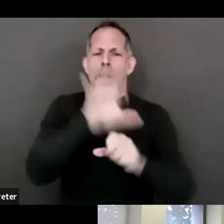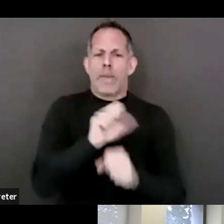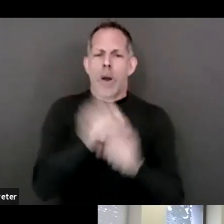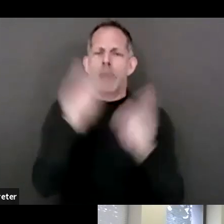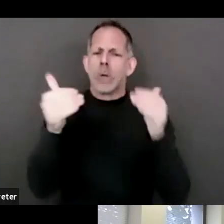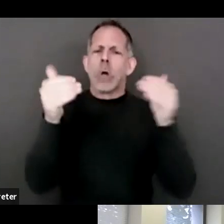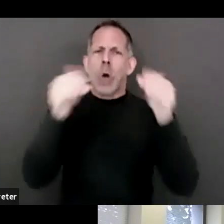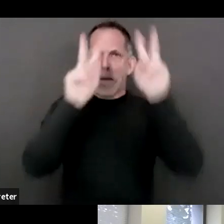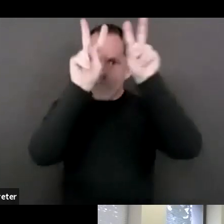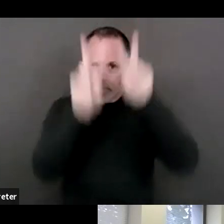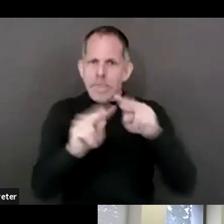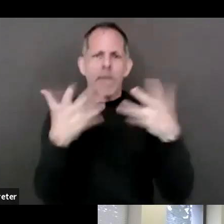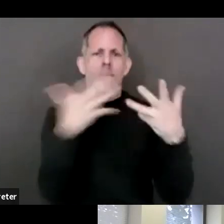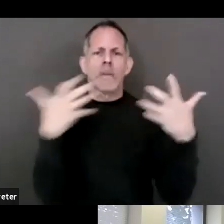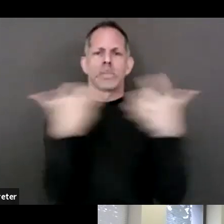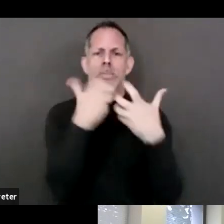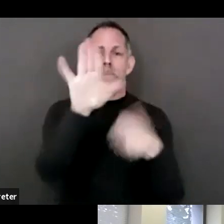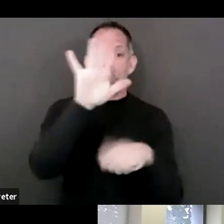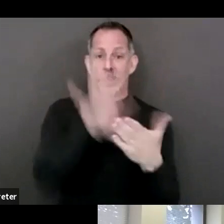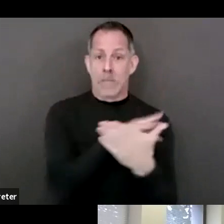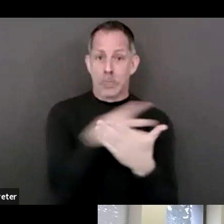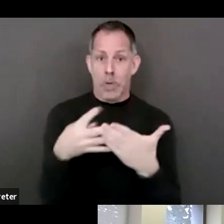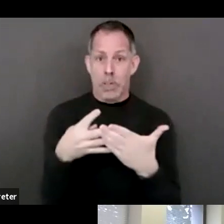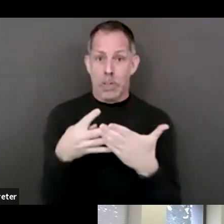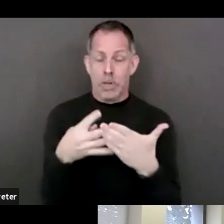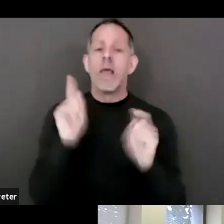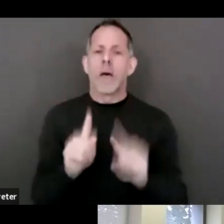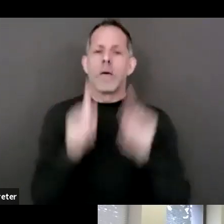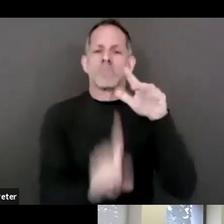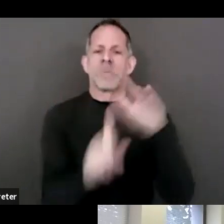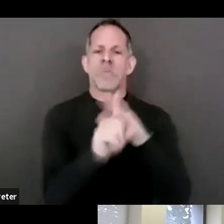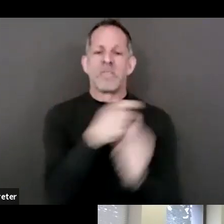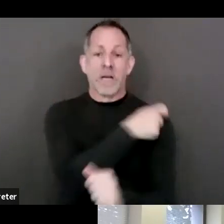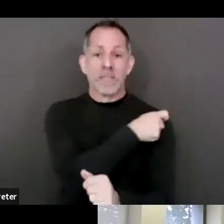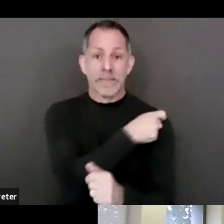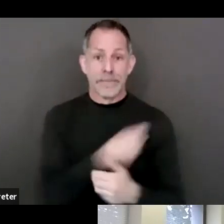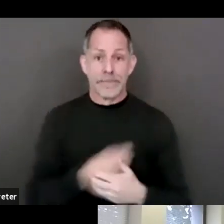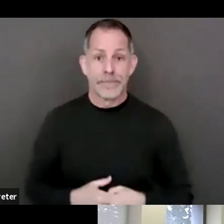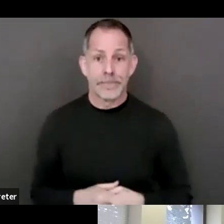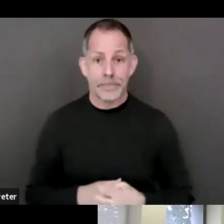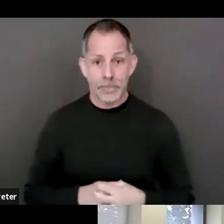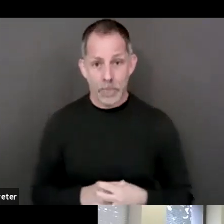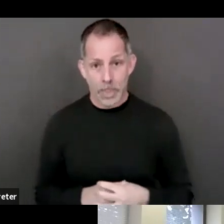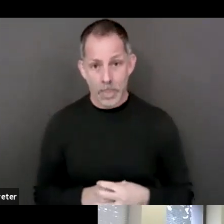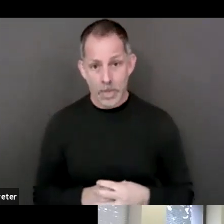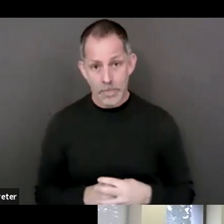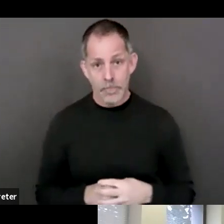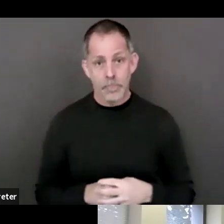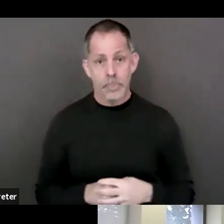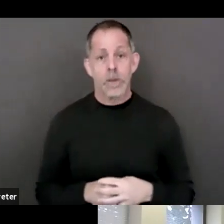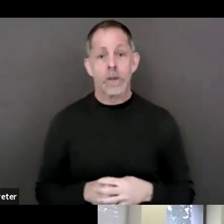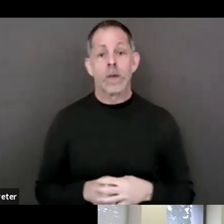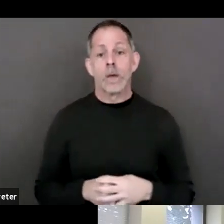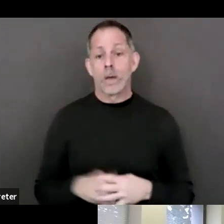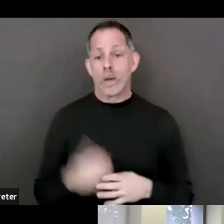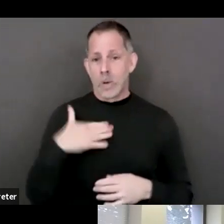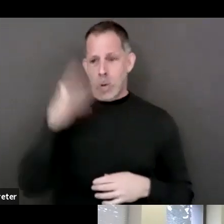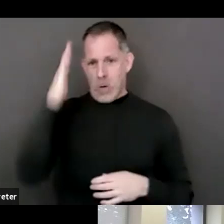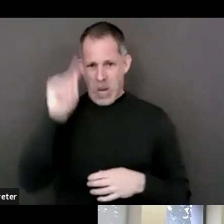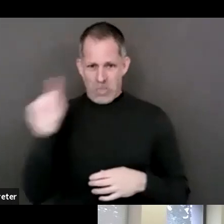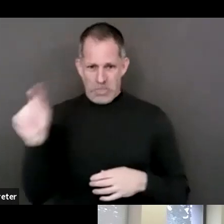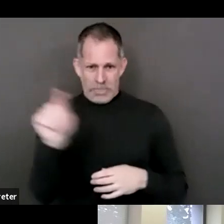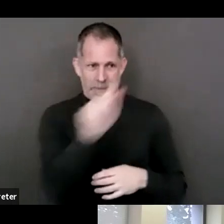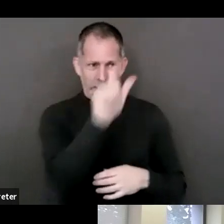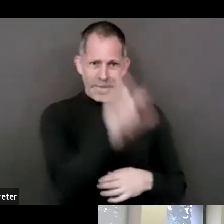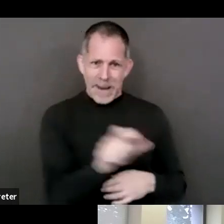enough that now is the time to get vaccinated. We know folks waited very patiently till more appointments opened up.